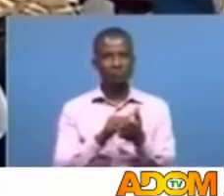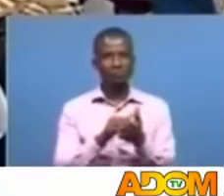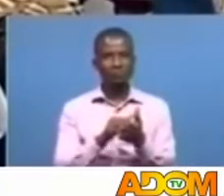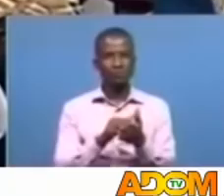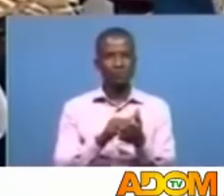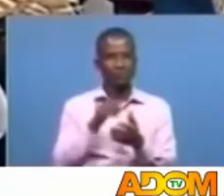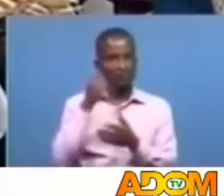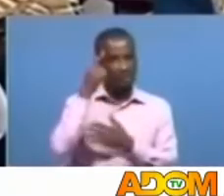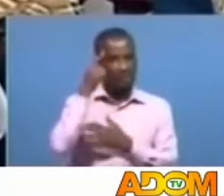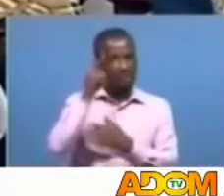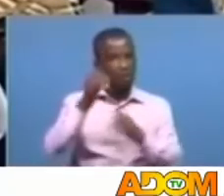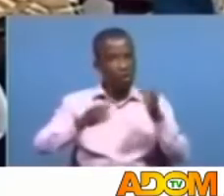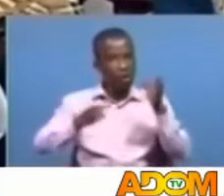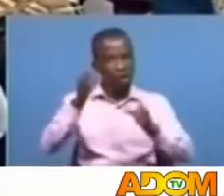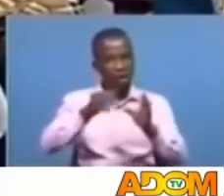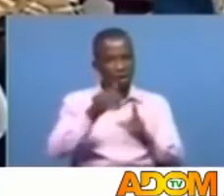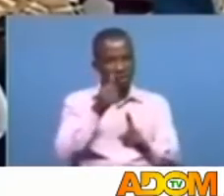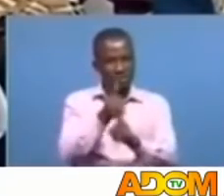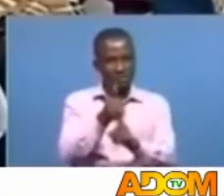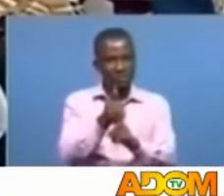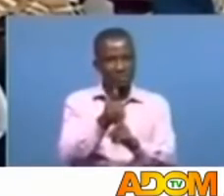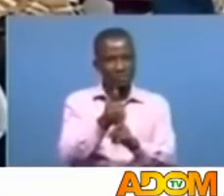for this court itself